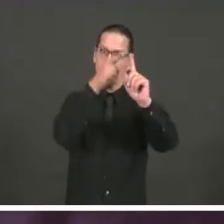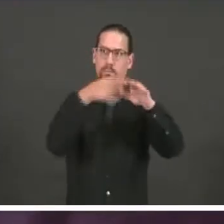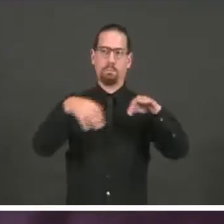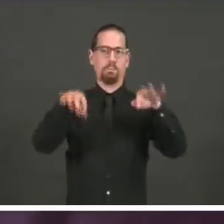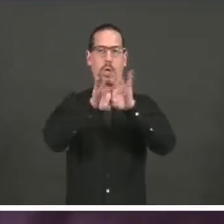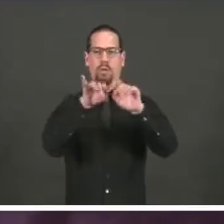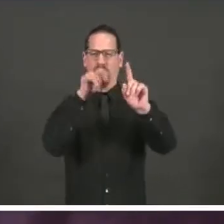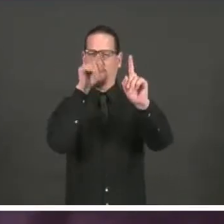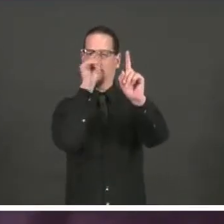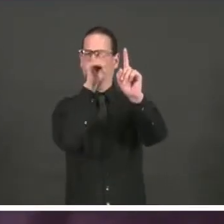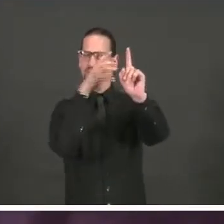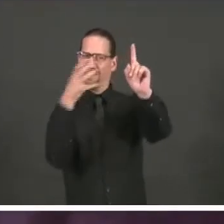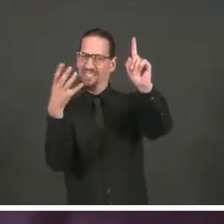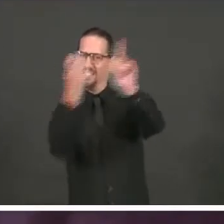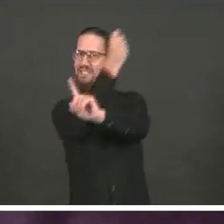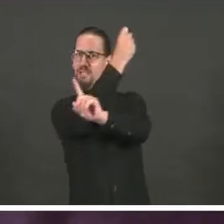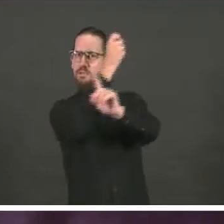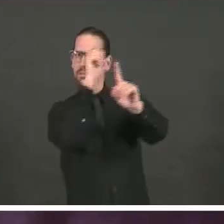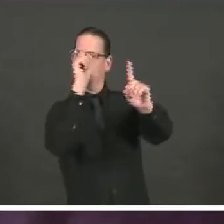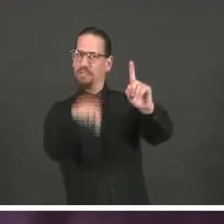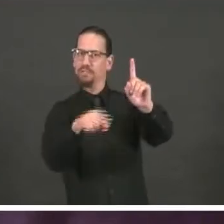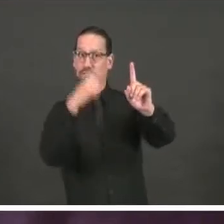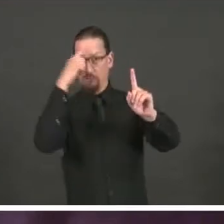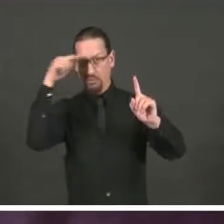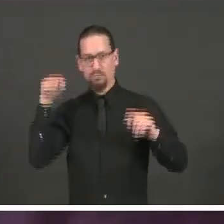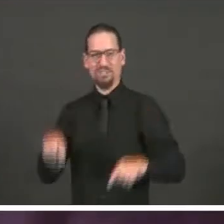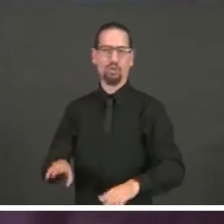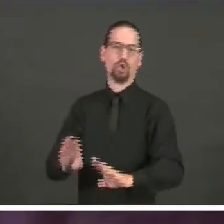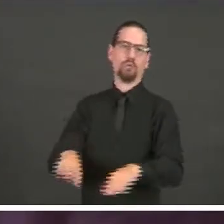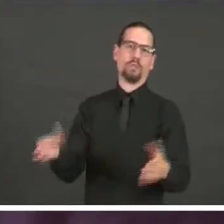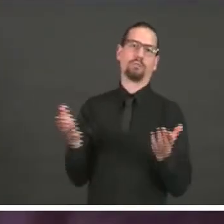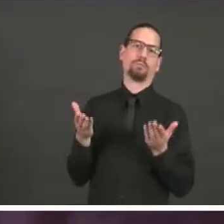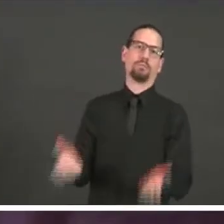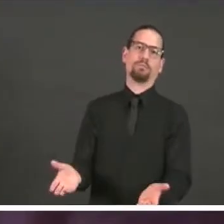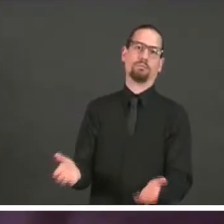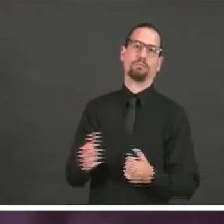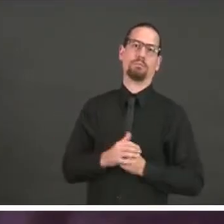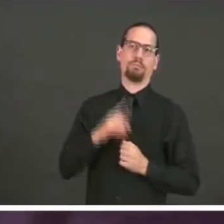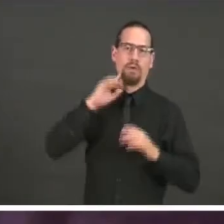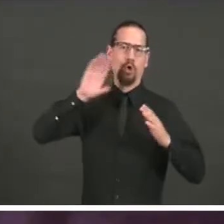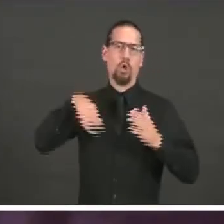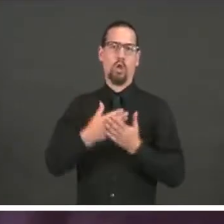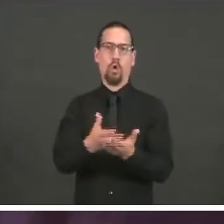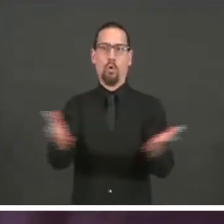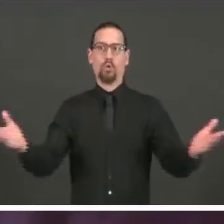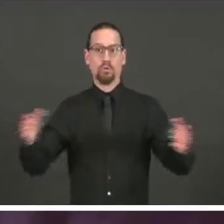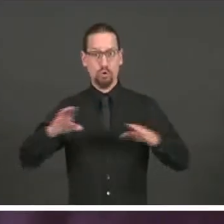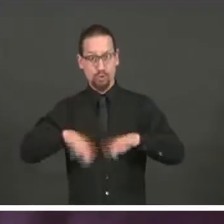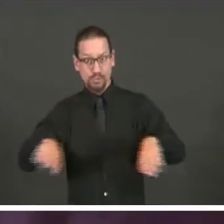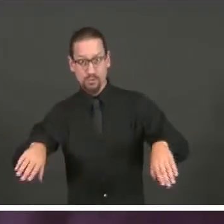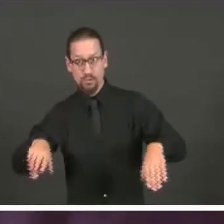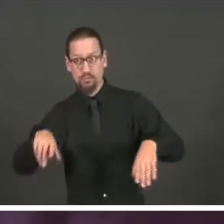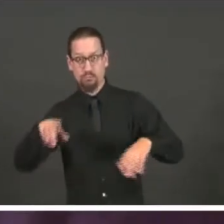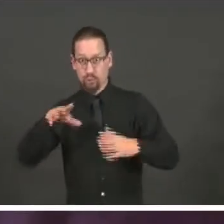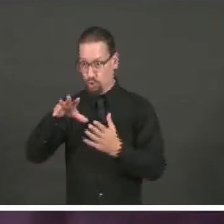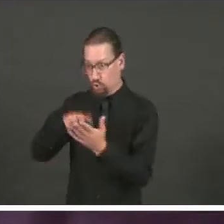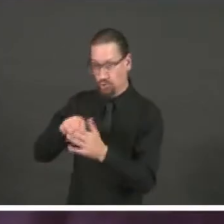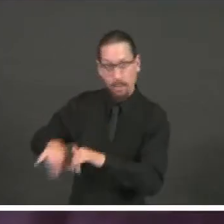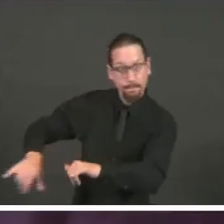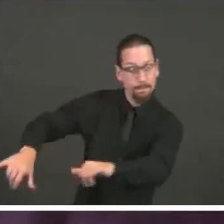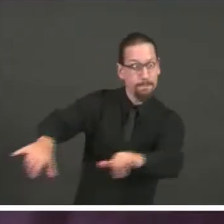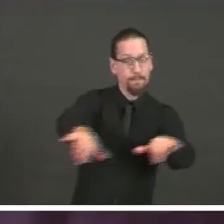Our students learn differently, and we hear you parents. When you send us an email and say, I need my child either